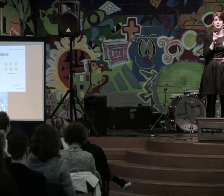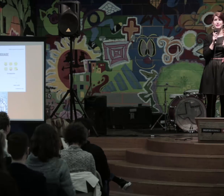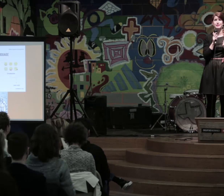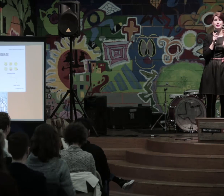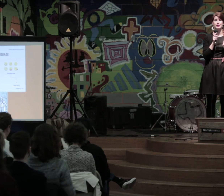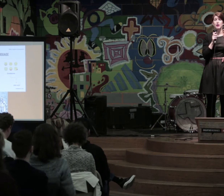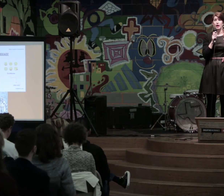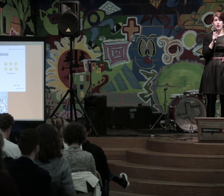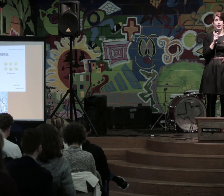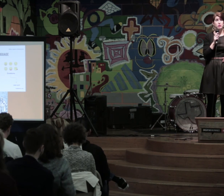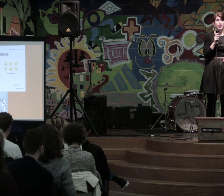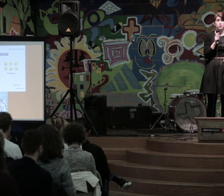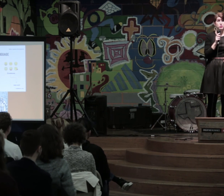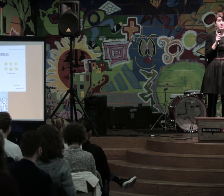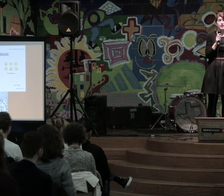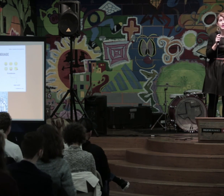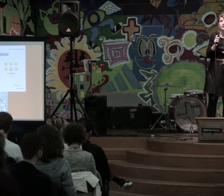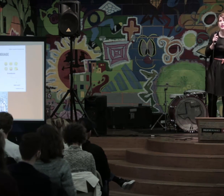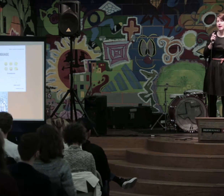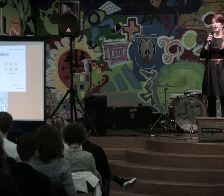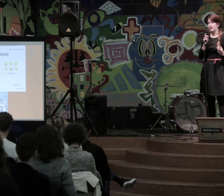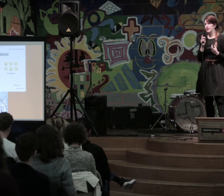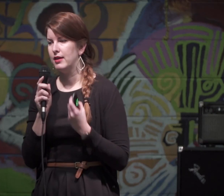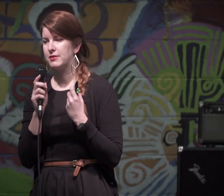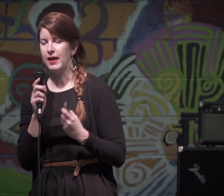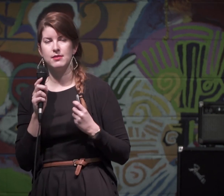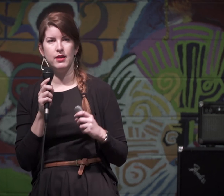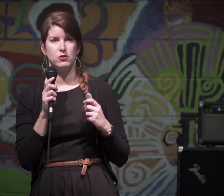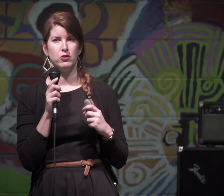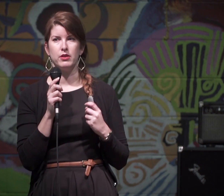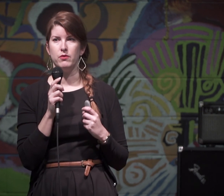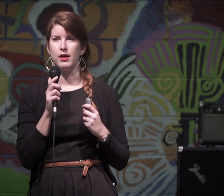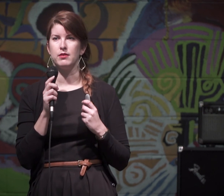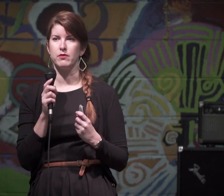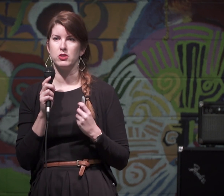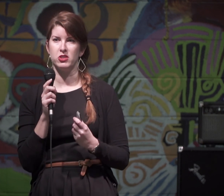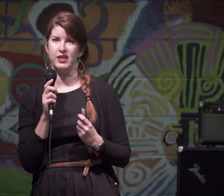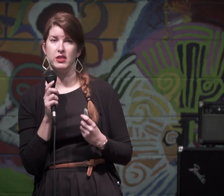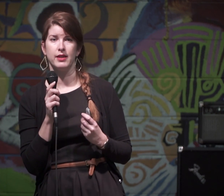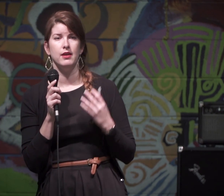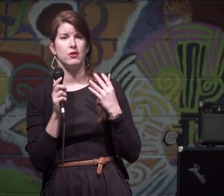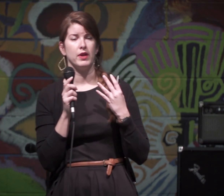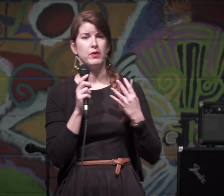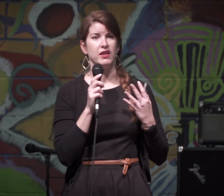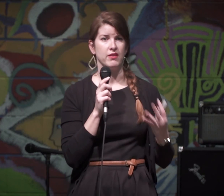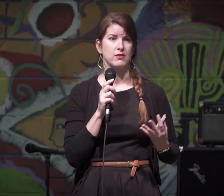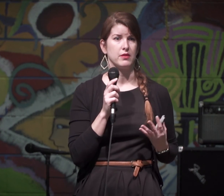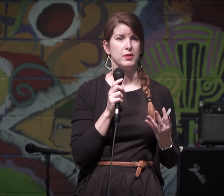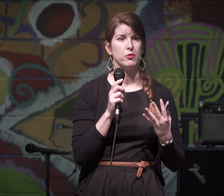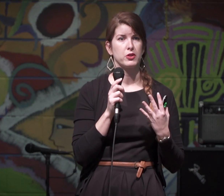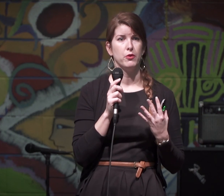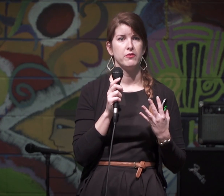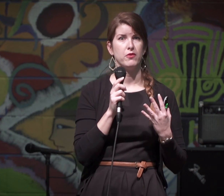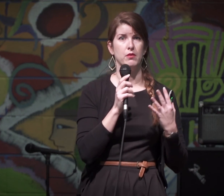need emojis." I don't understand. And it's fascinating to look at the way our language is changing and the way we interact